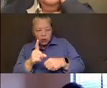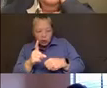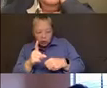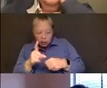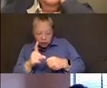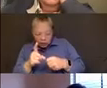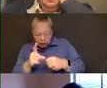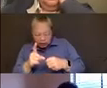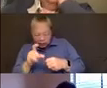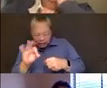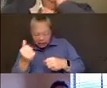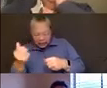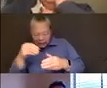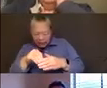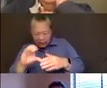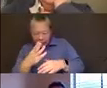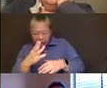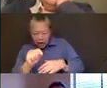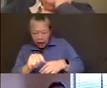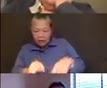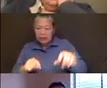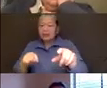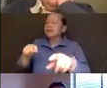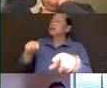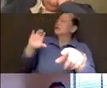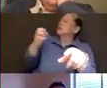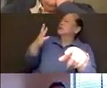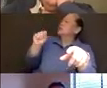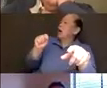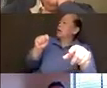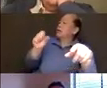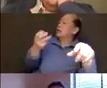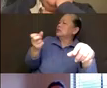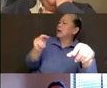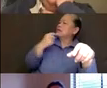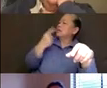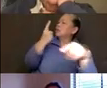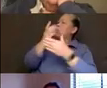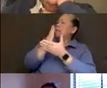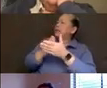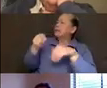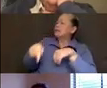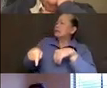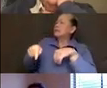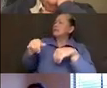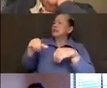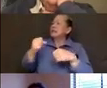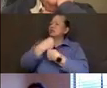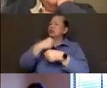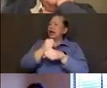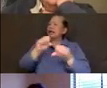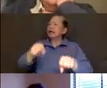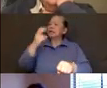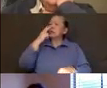chat, but don't feel like you have to. Yeah, Sharon in the chat said one piece of this is creating the ability to see